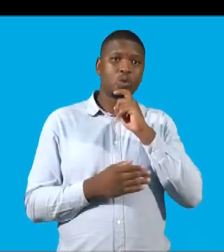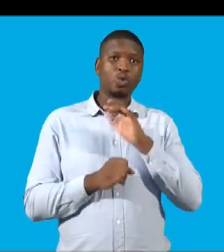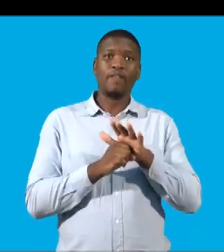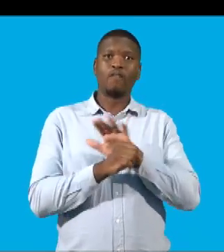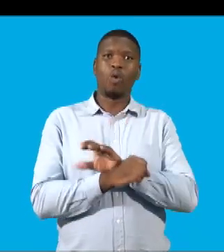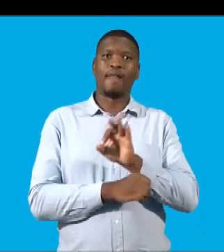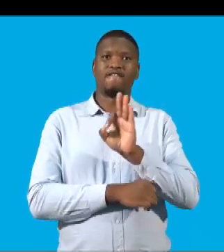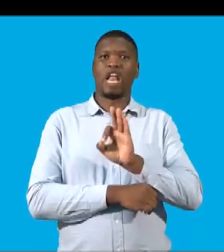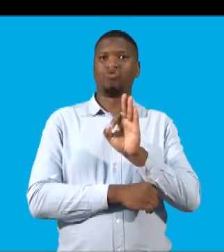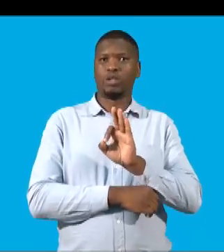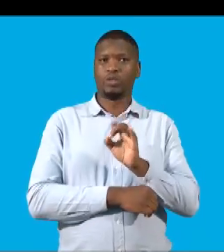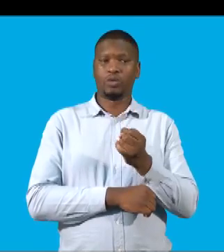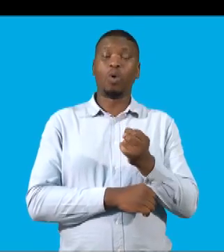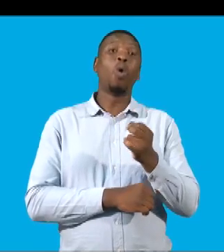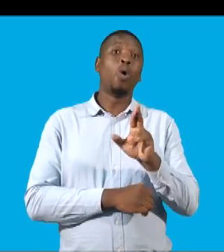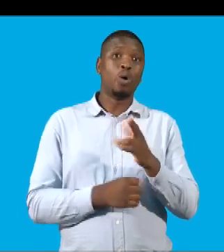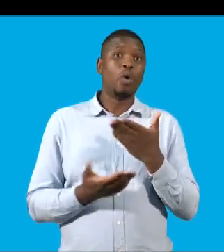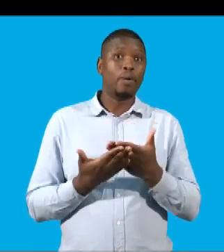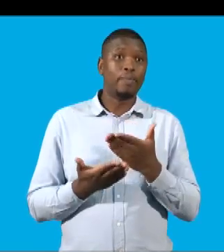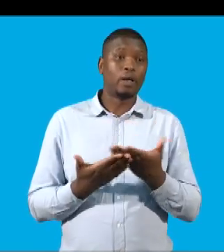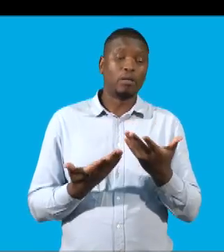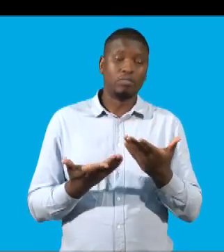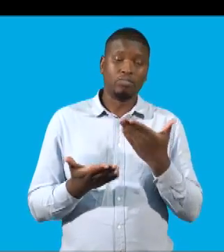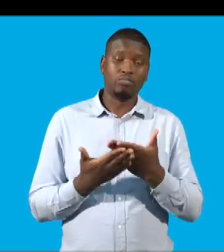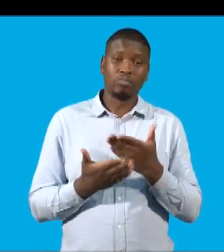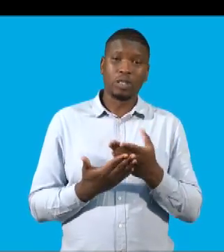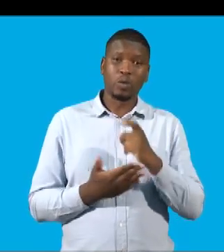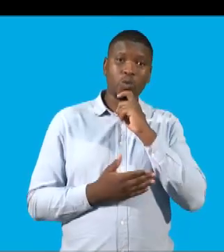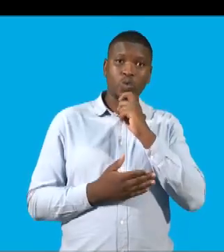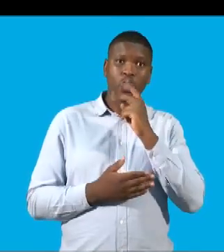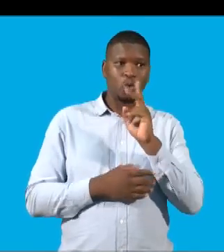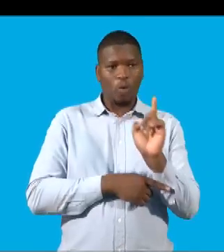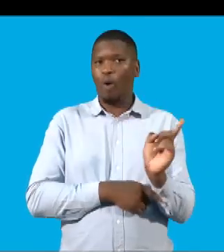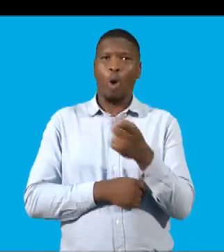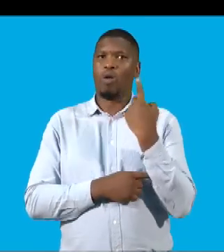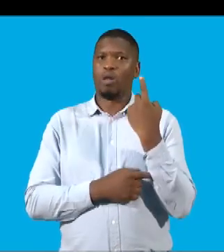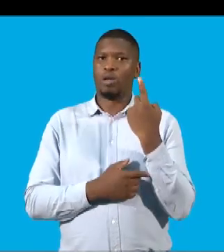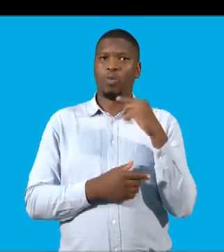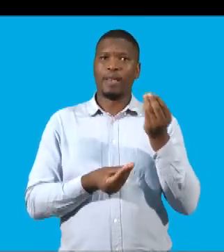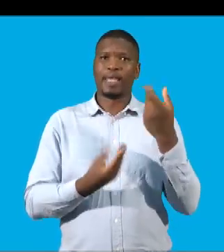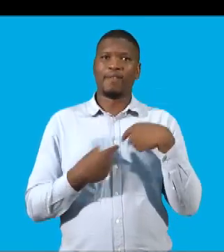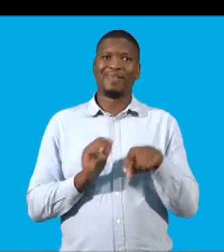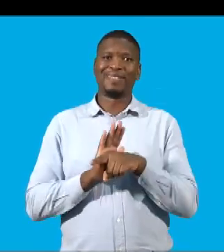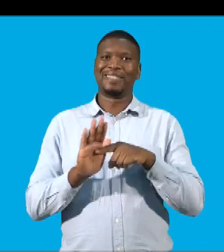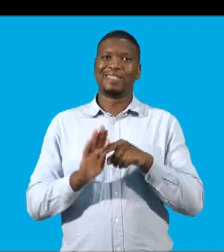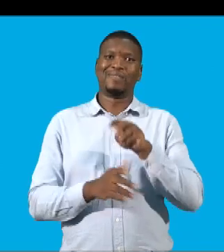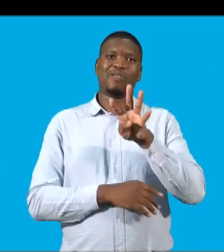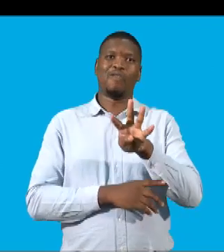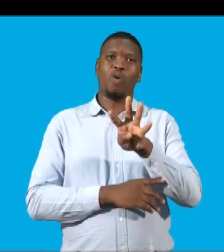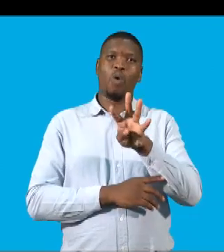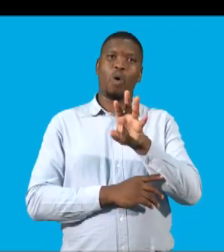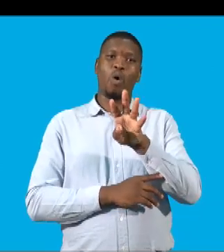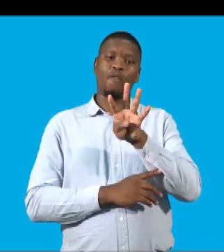throughout that fraction. Well, firstly, we can we can multiply by 2 throughout that fraction. That's going to give us a negative